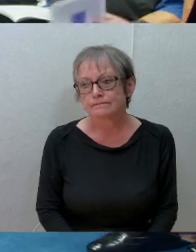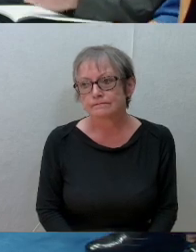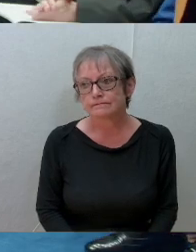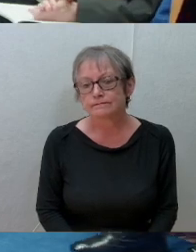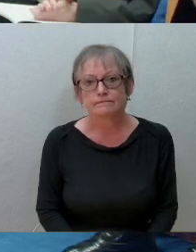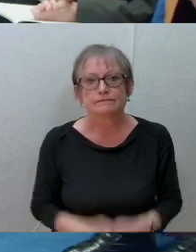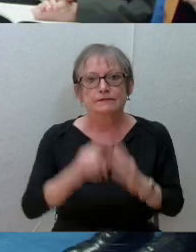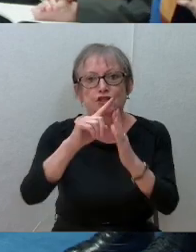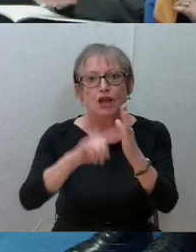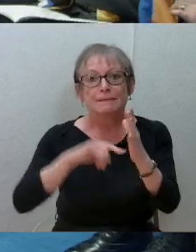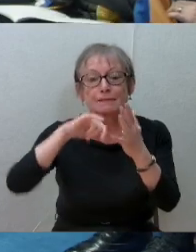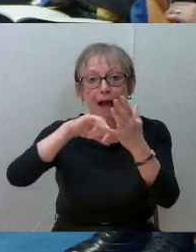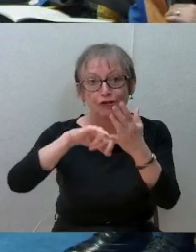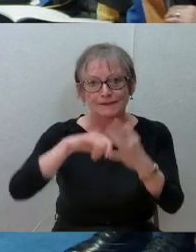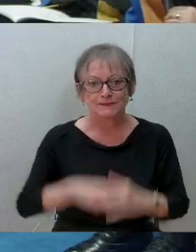James Barron.